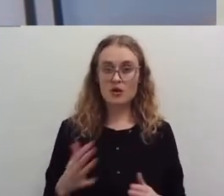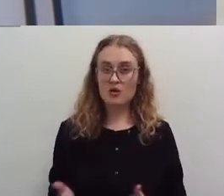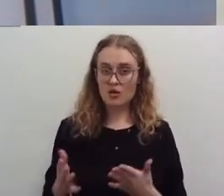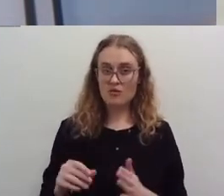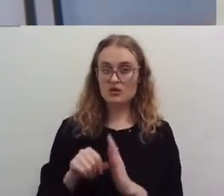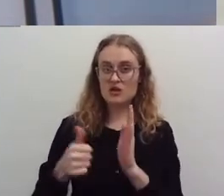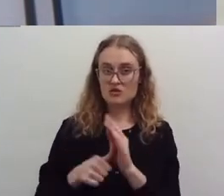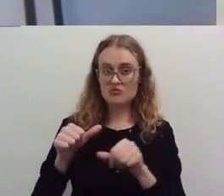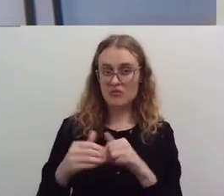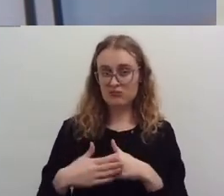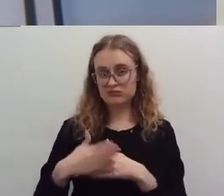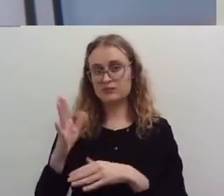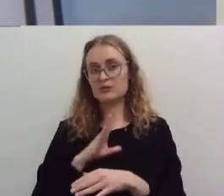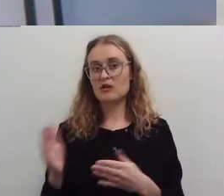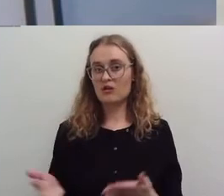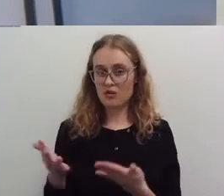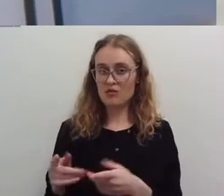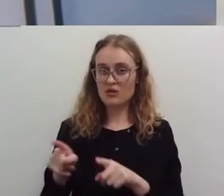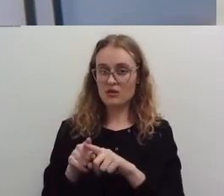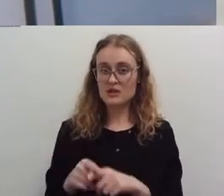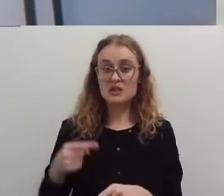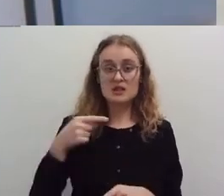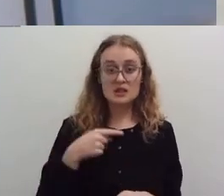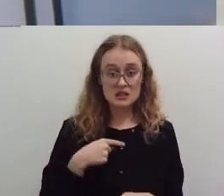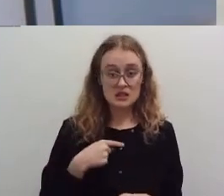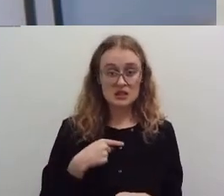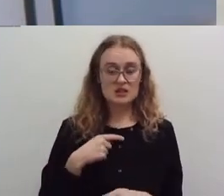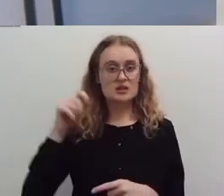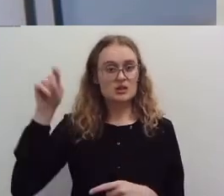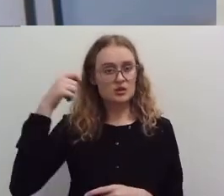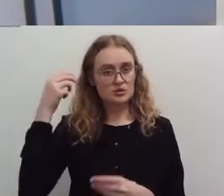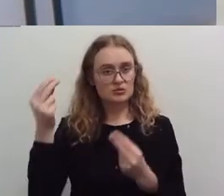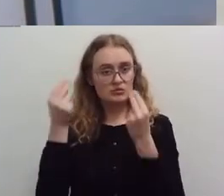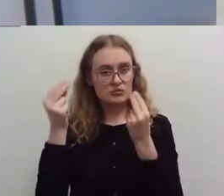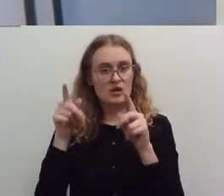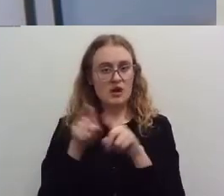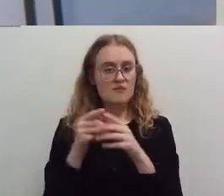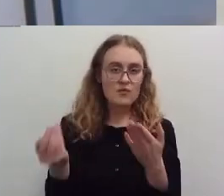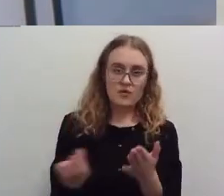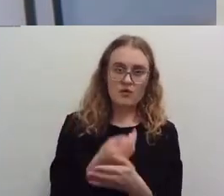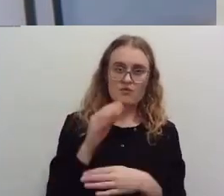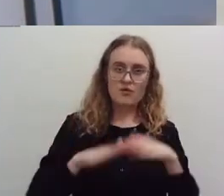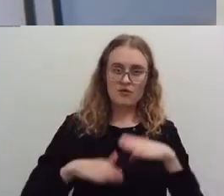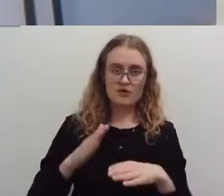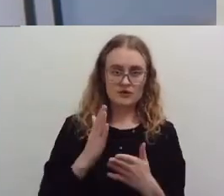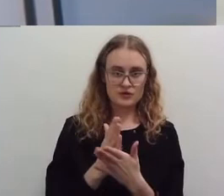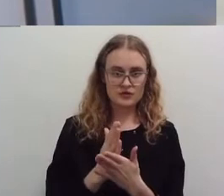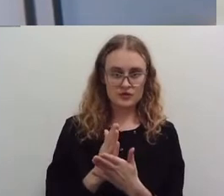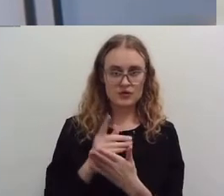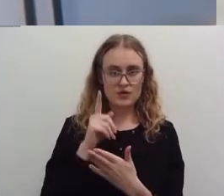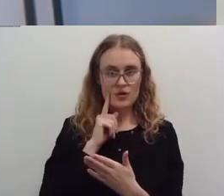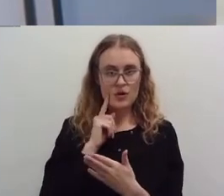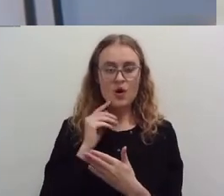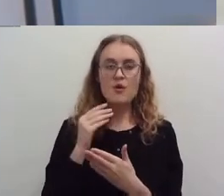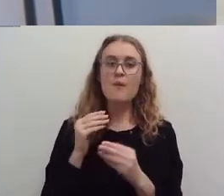classroom. So Knas Hemma, Young People's Perspective on Foster Care, is a national nonprofit